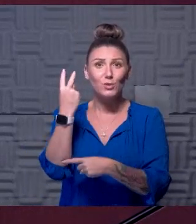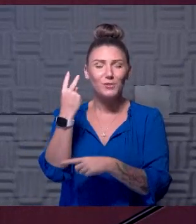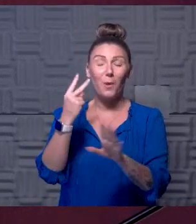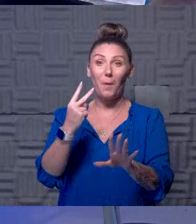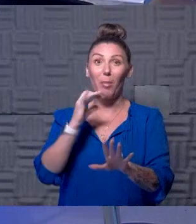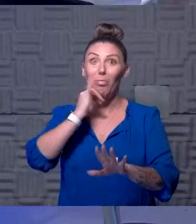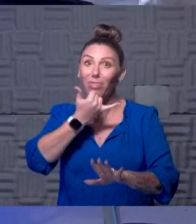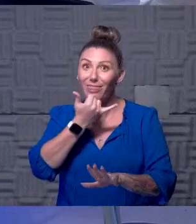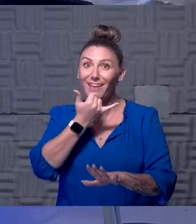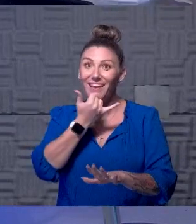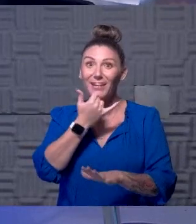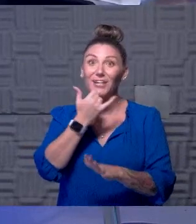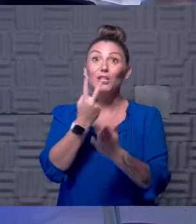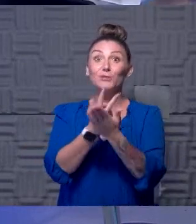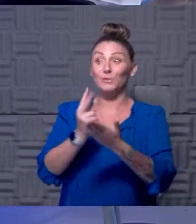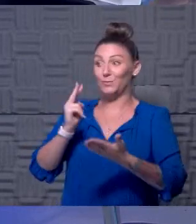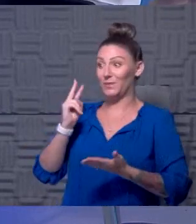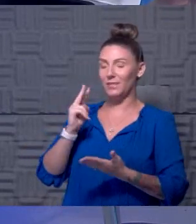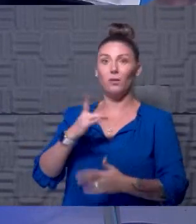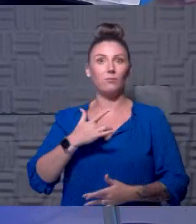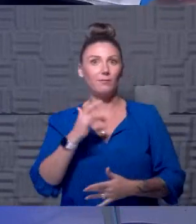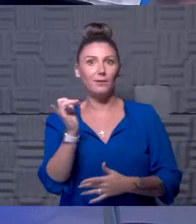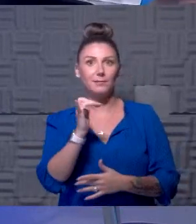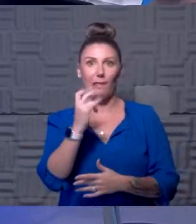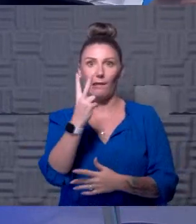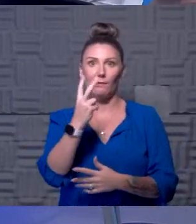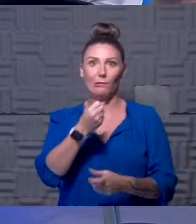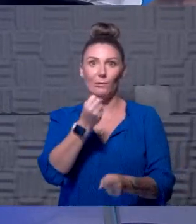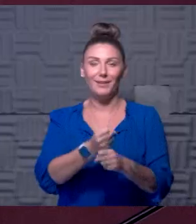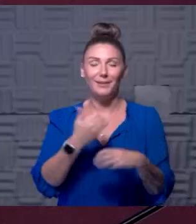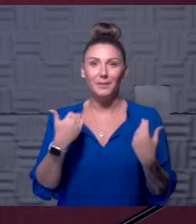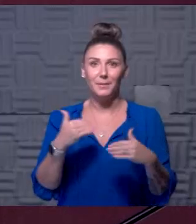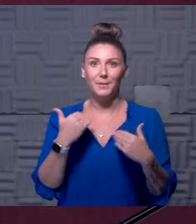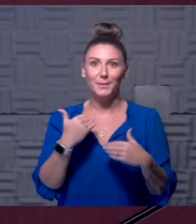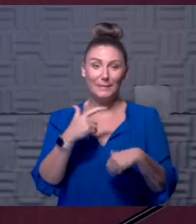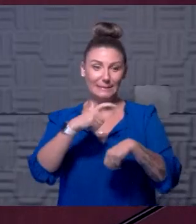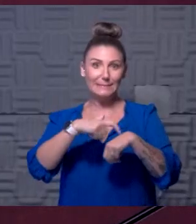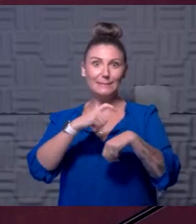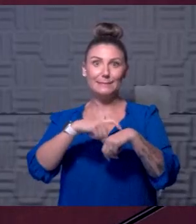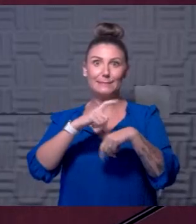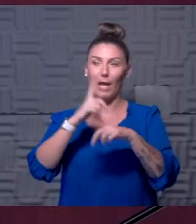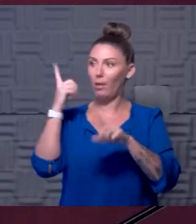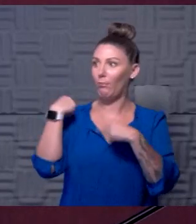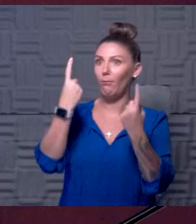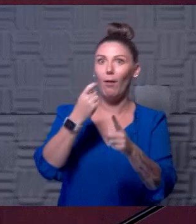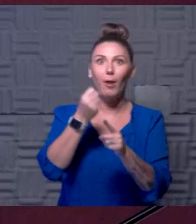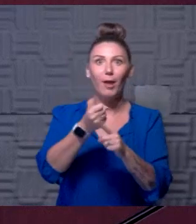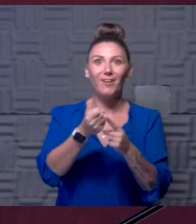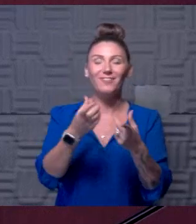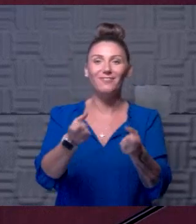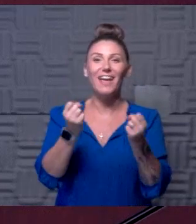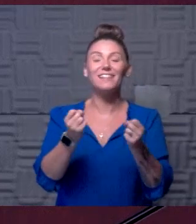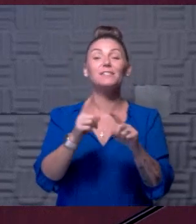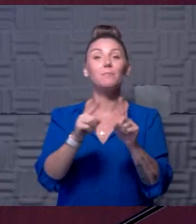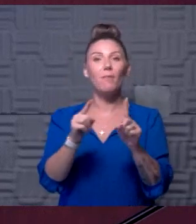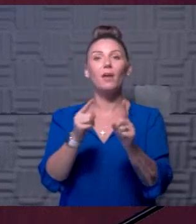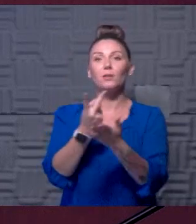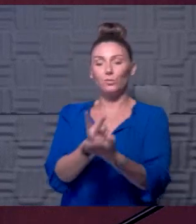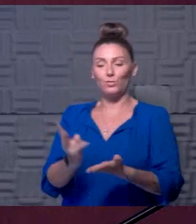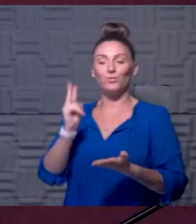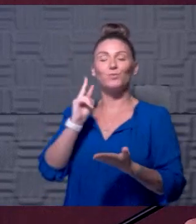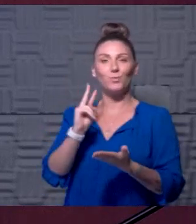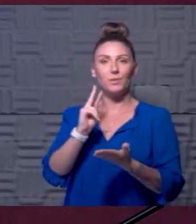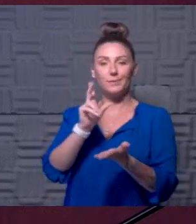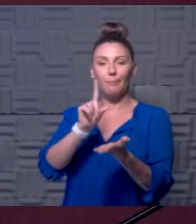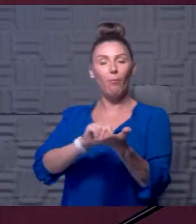It feels like it's been 2 years. Like yes, we're going to give that to you. It's a time warp. It seems like it's been that long. But 2 weeks ago, they